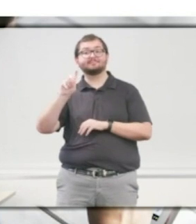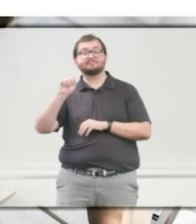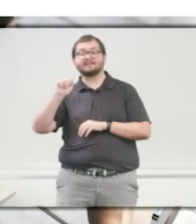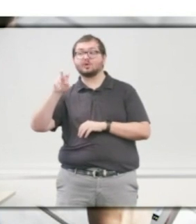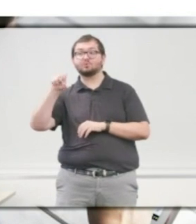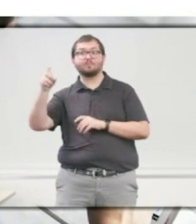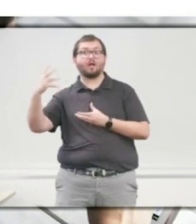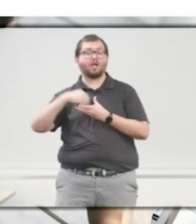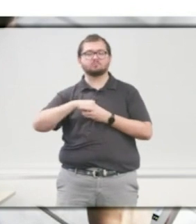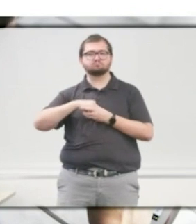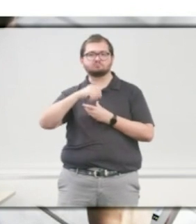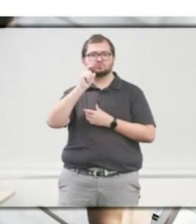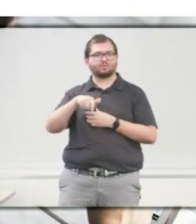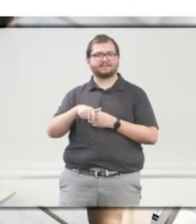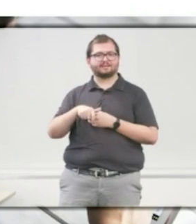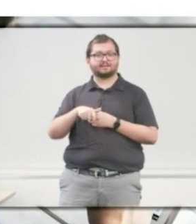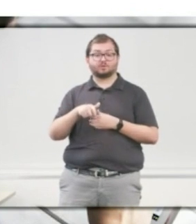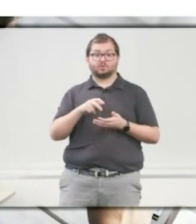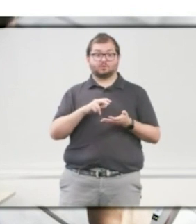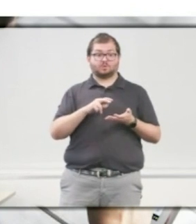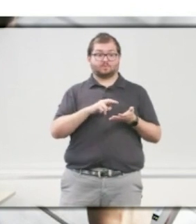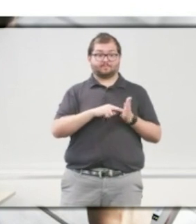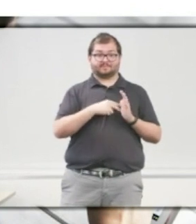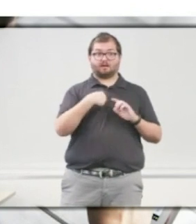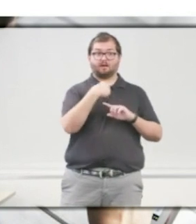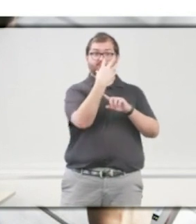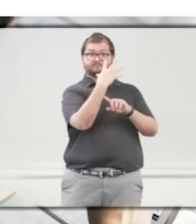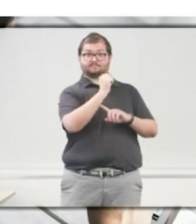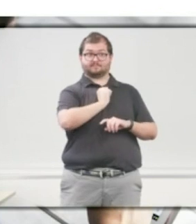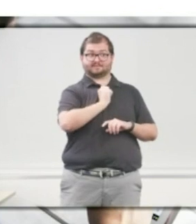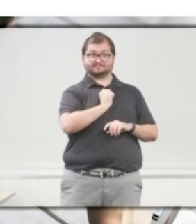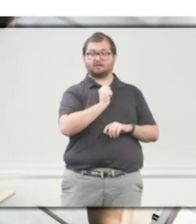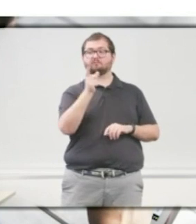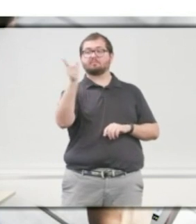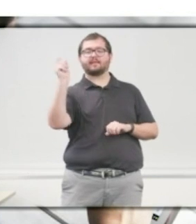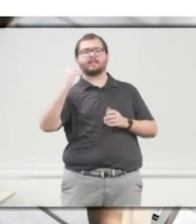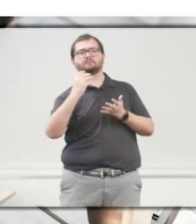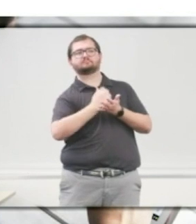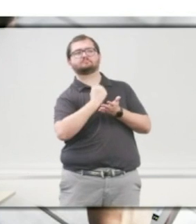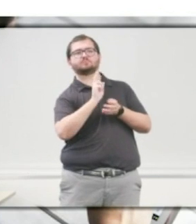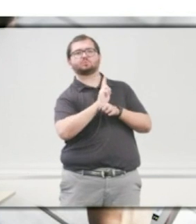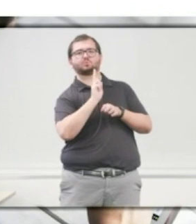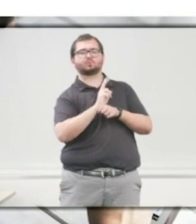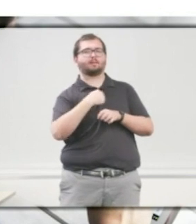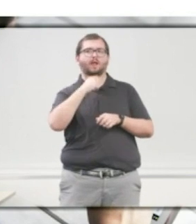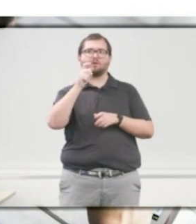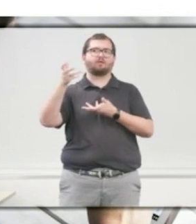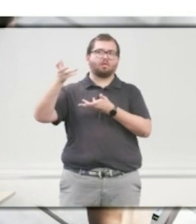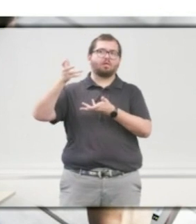how that information can then be utilized by the news without you having to deal with them.